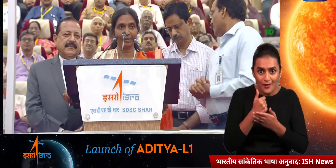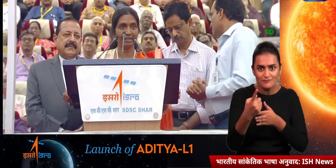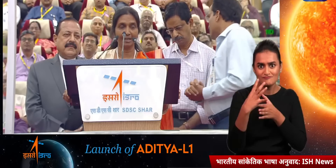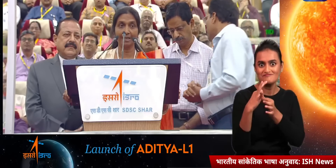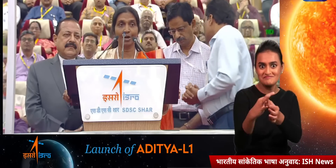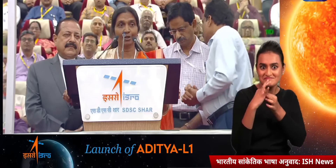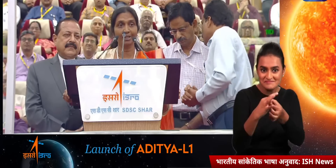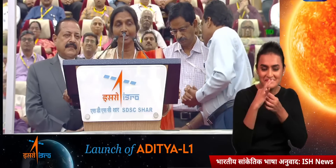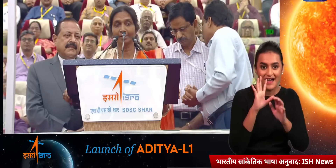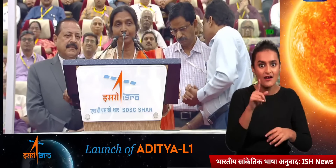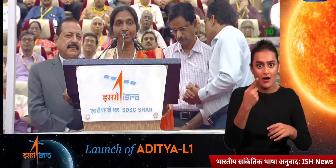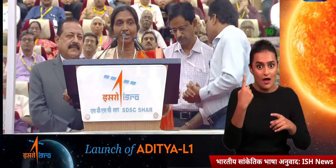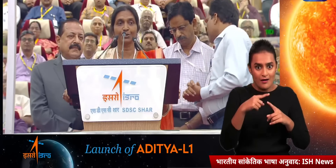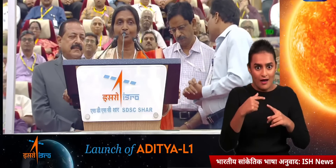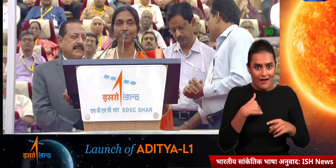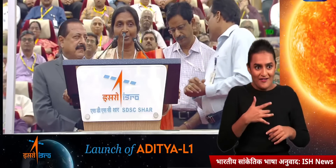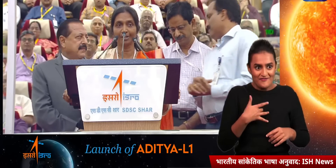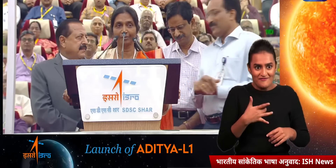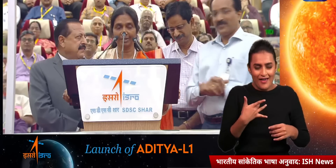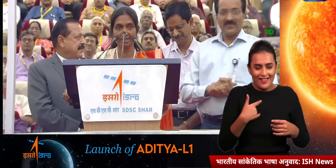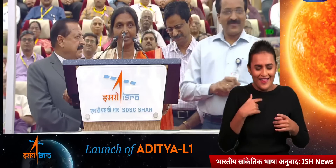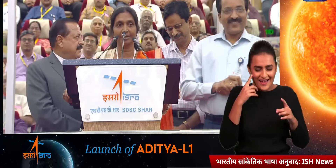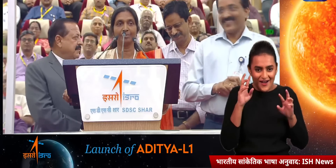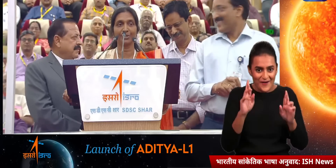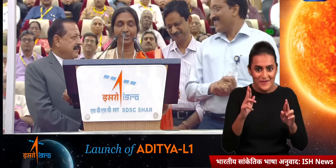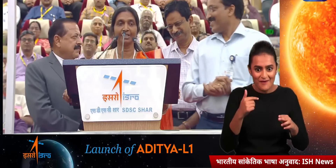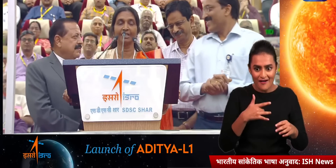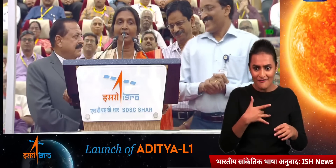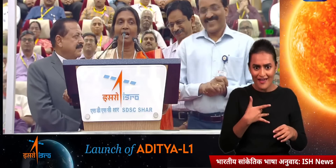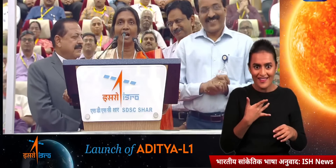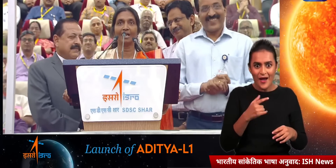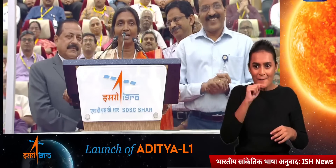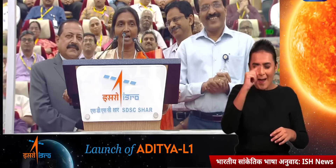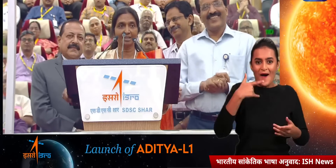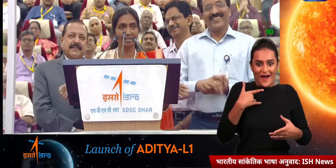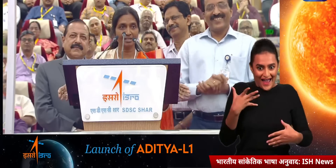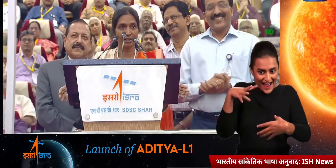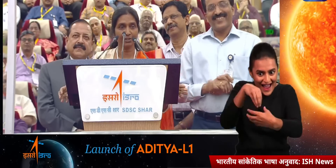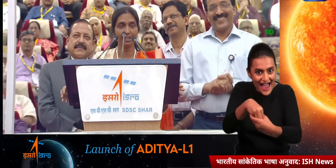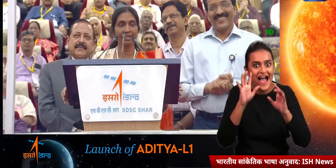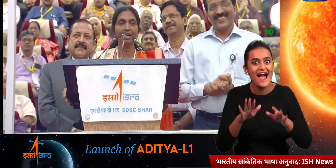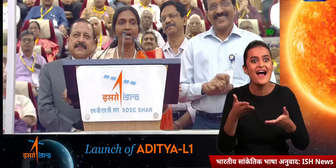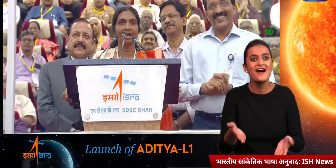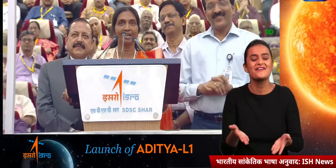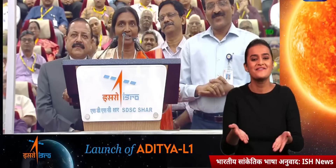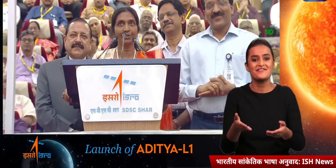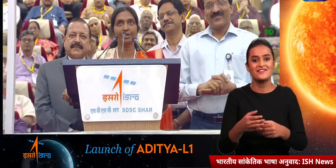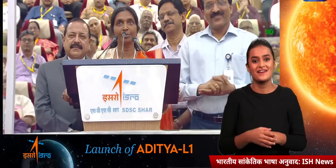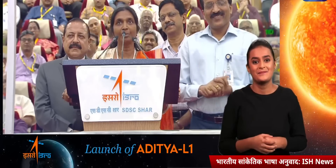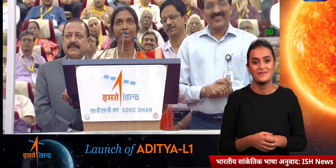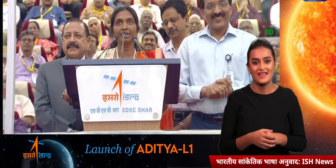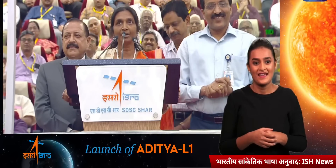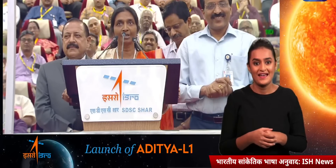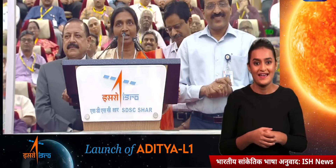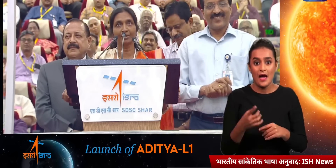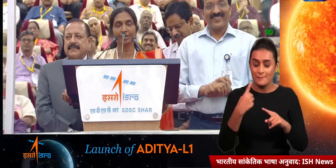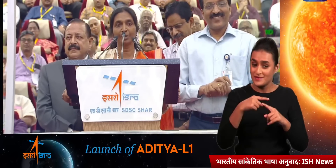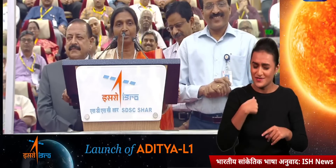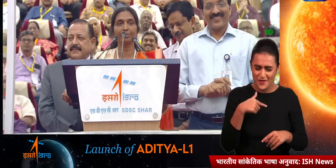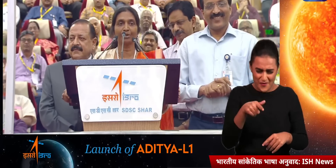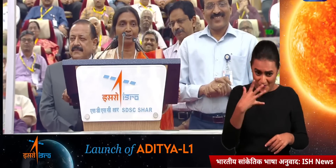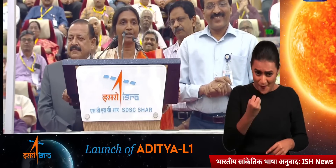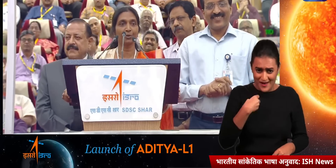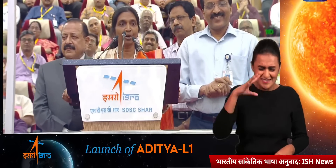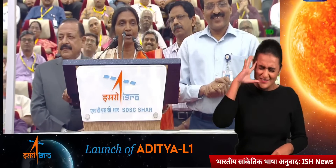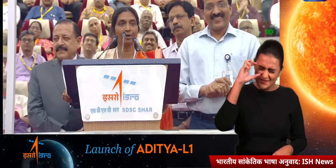I feel really honored and privileged to be part of this mission. And at this juncture, I would like to